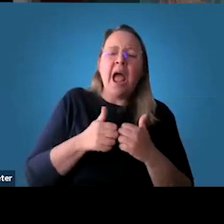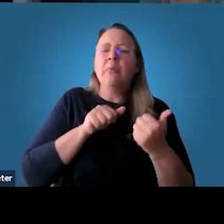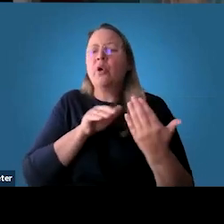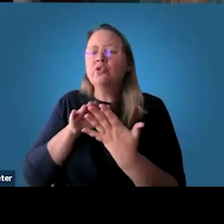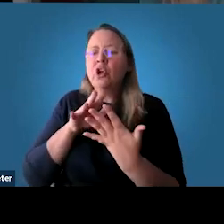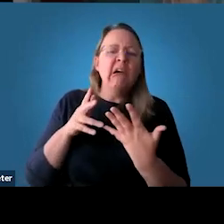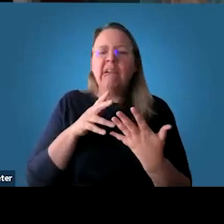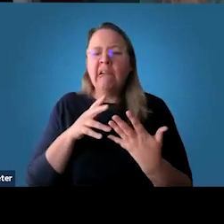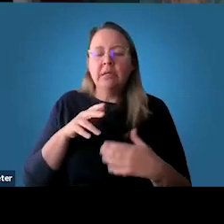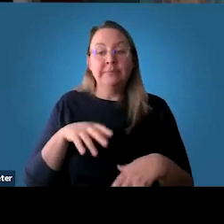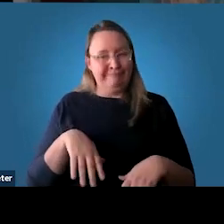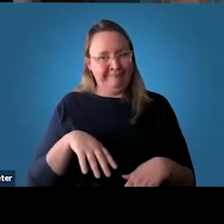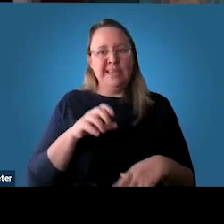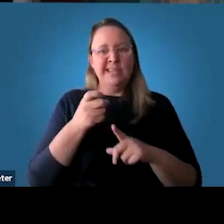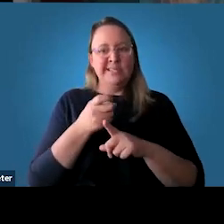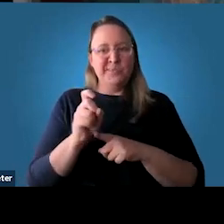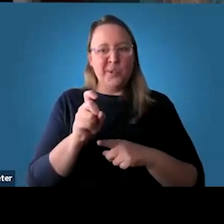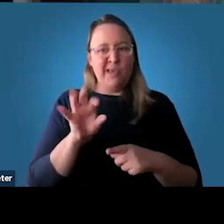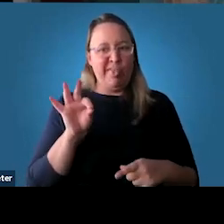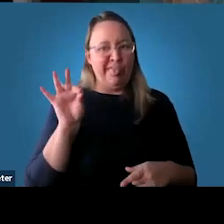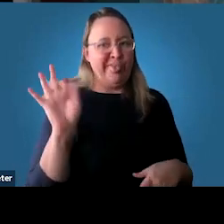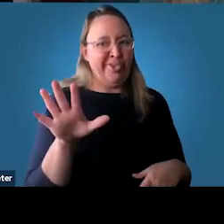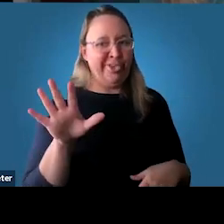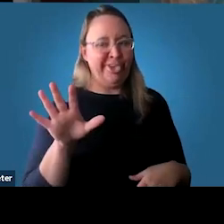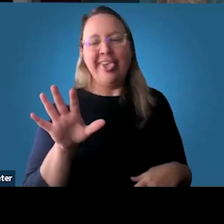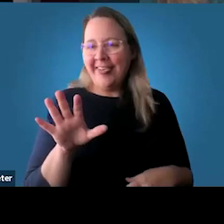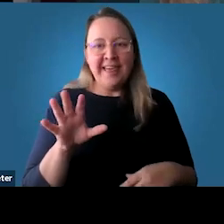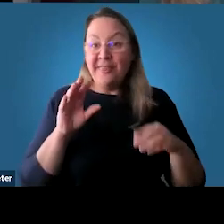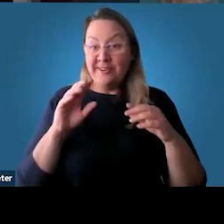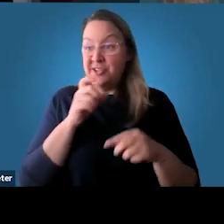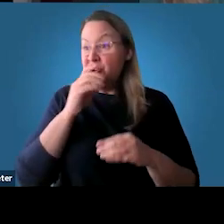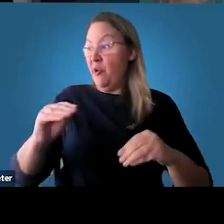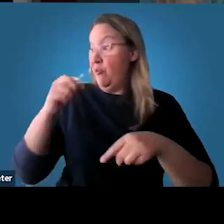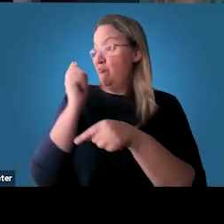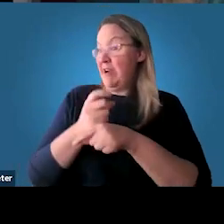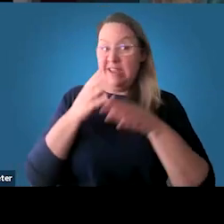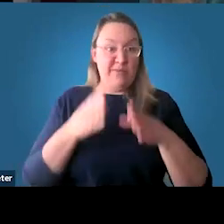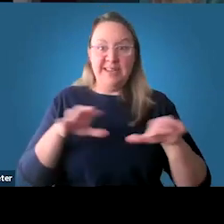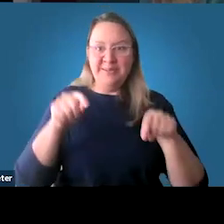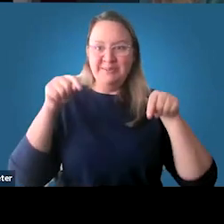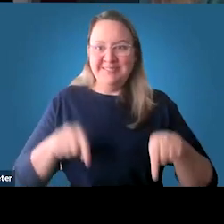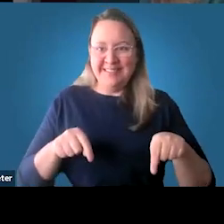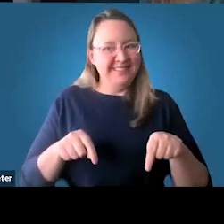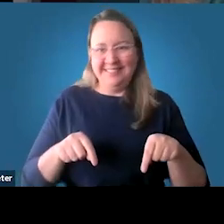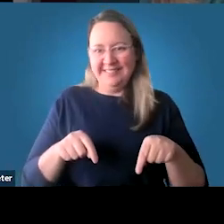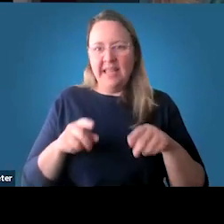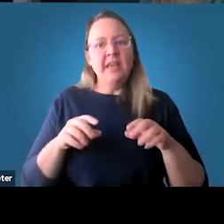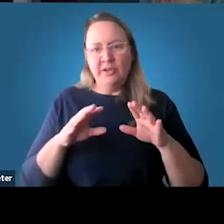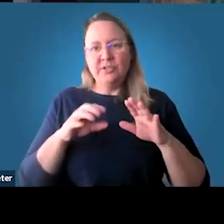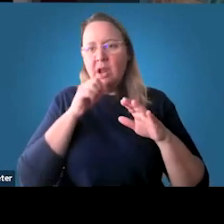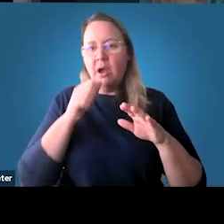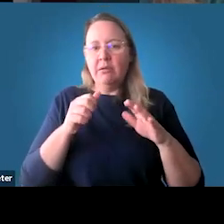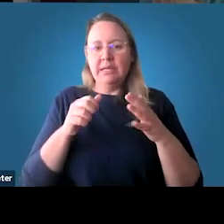mean, spoiler alert, there is no one right way to do this. Evaluation is not paint by numbers.